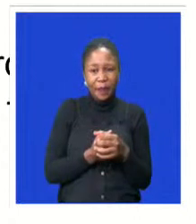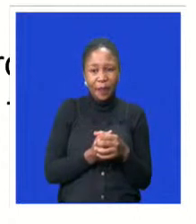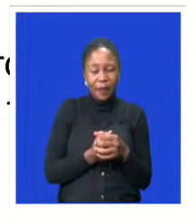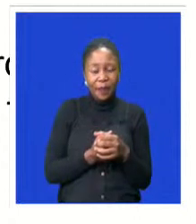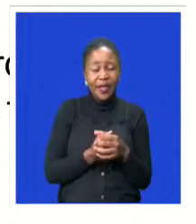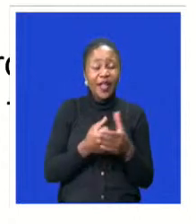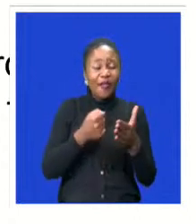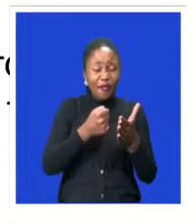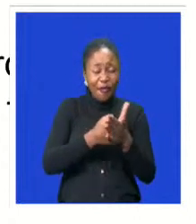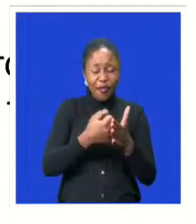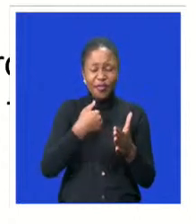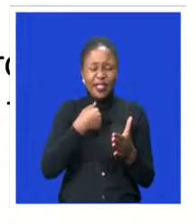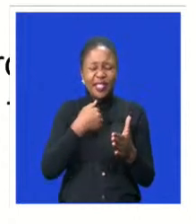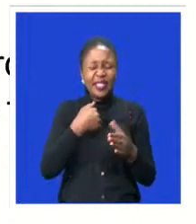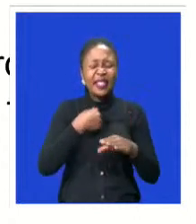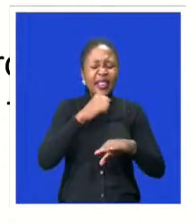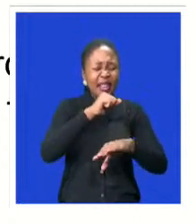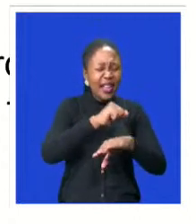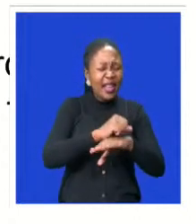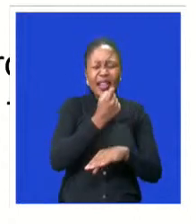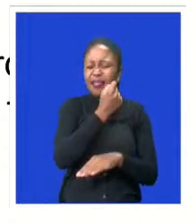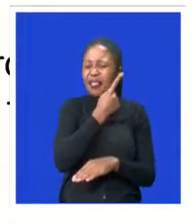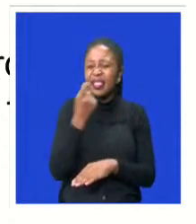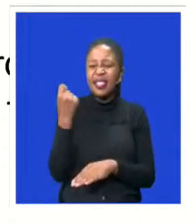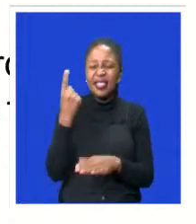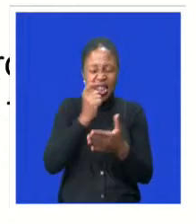the narrative and descriptive